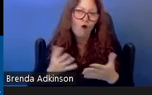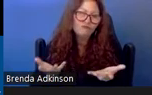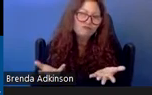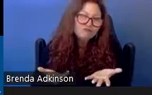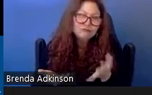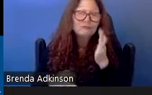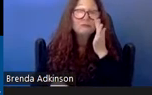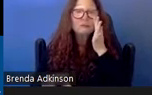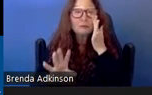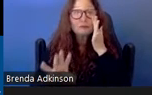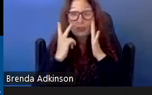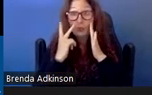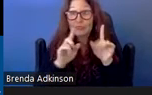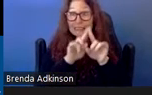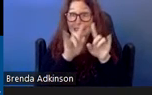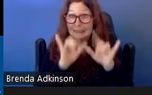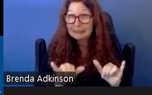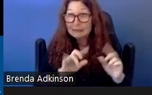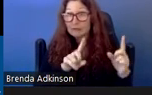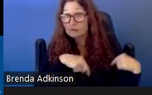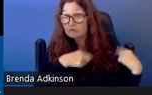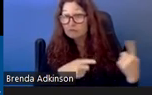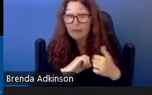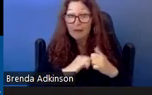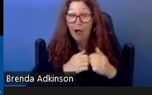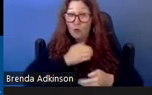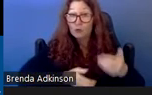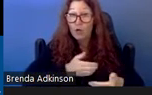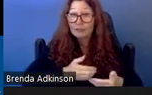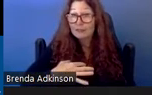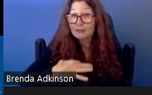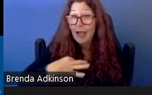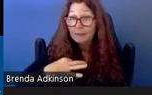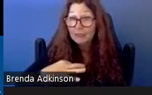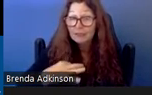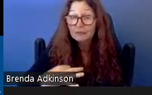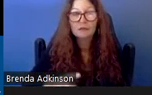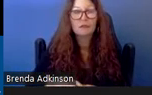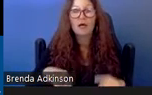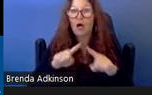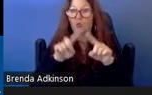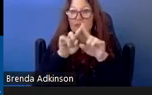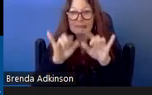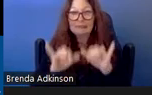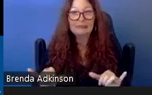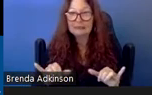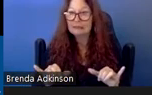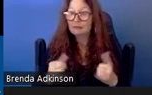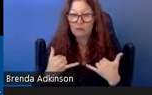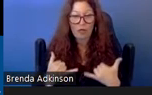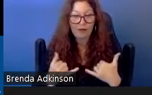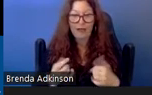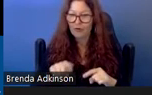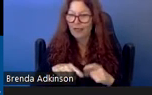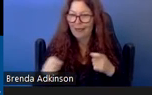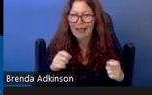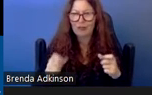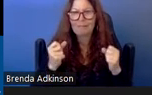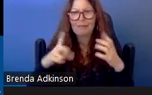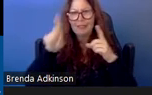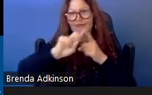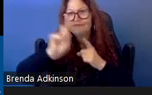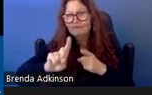of record and how we process applicants, our system currently cannot handle multiple languages. We only